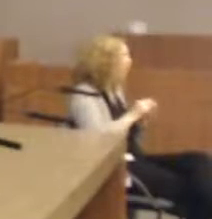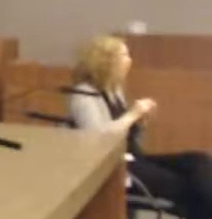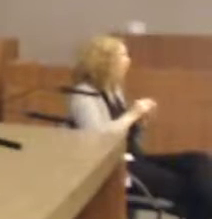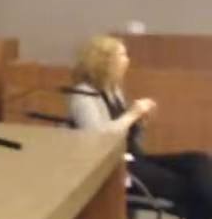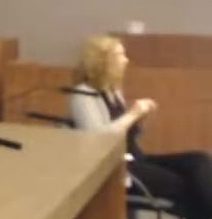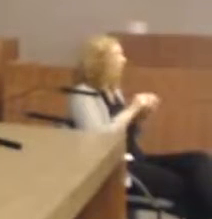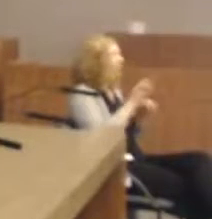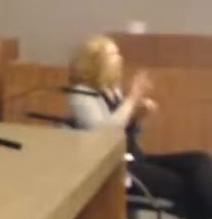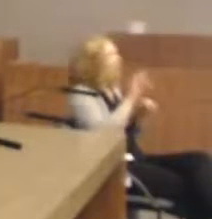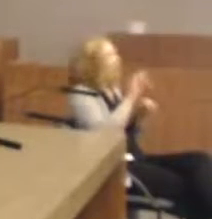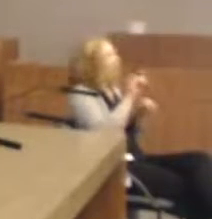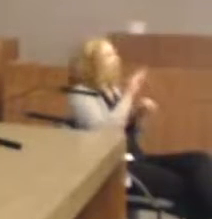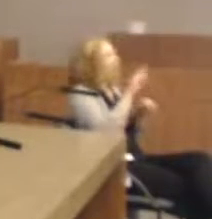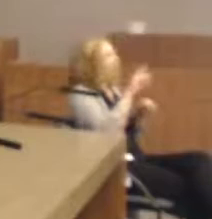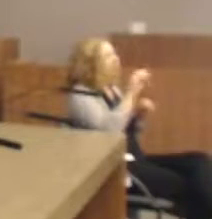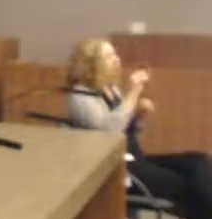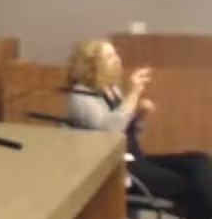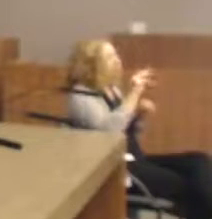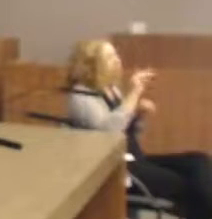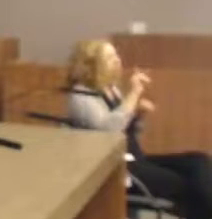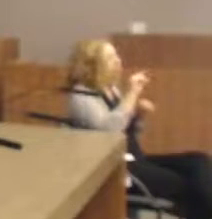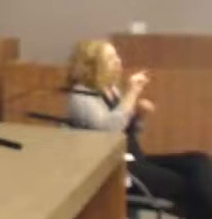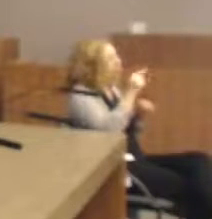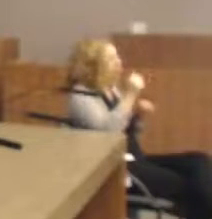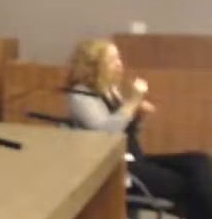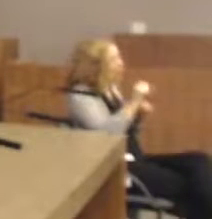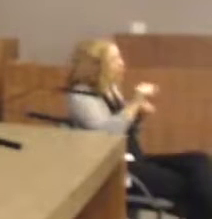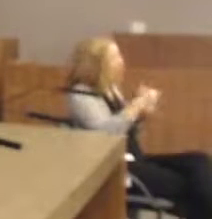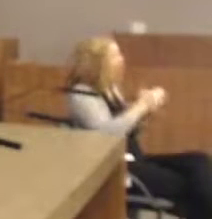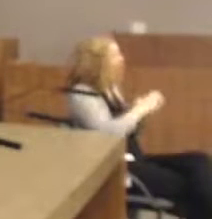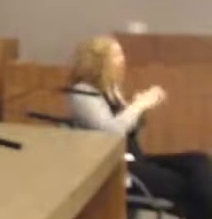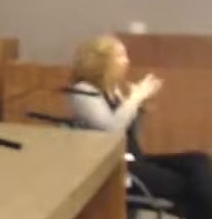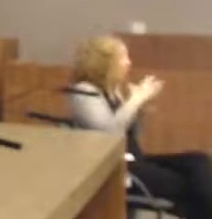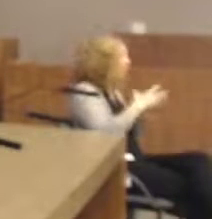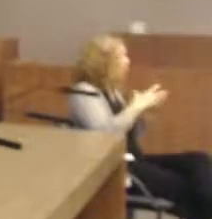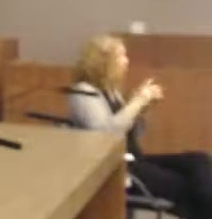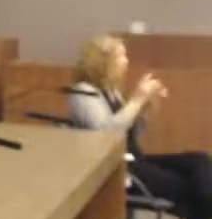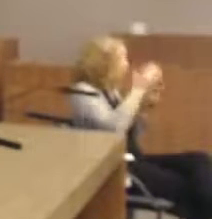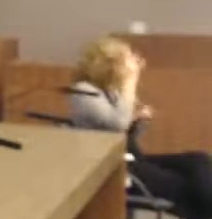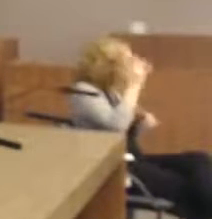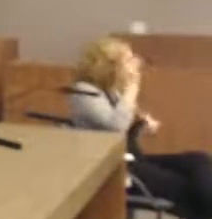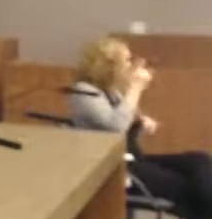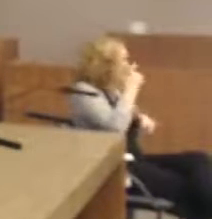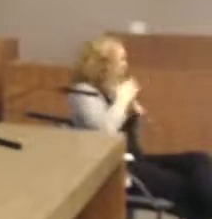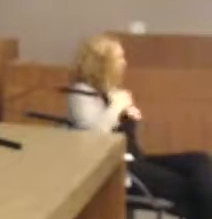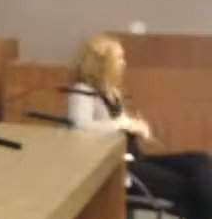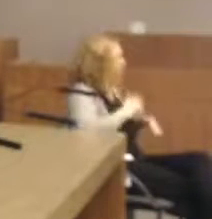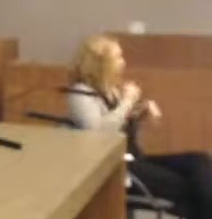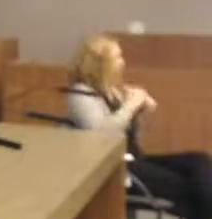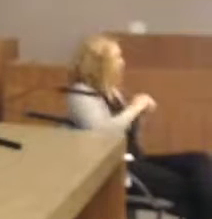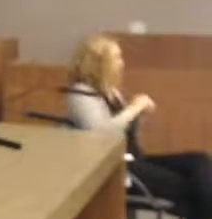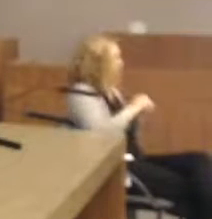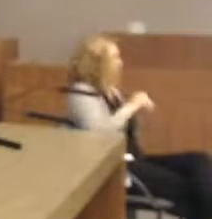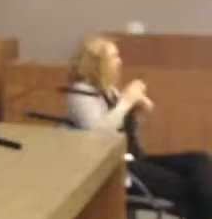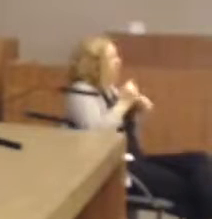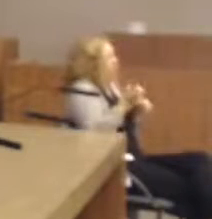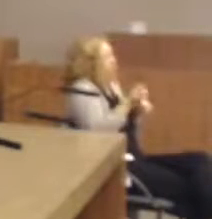like fibromyalgia or other inflammatory diseases that are related to trauma because the body is remembering and storing the